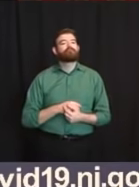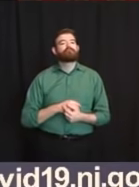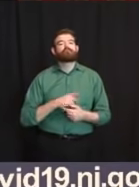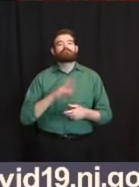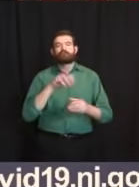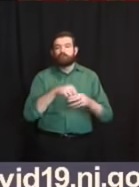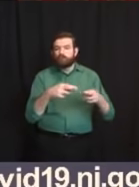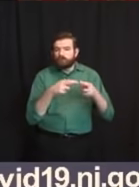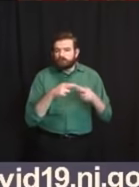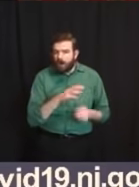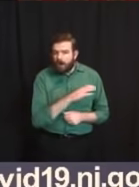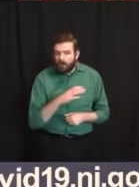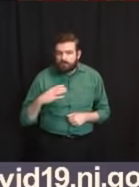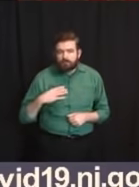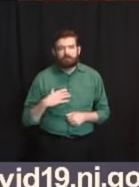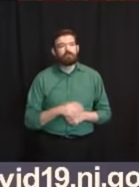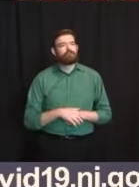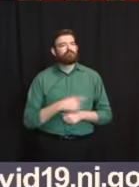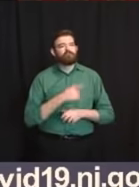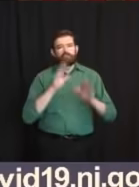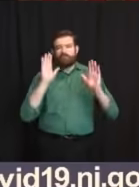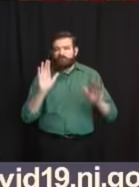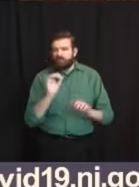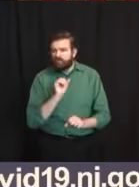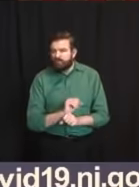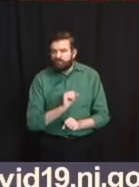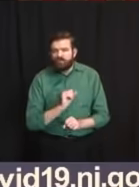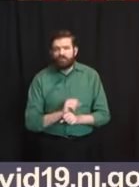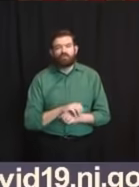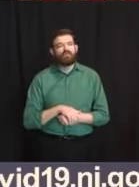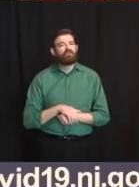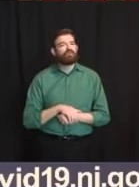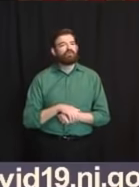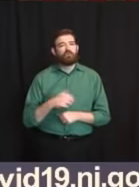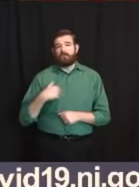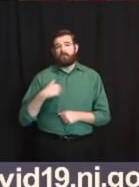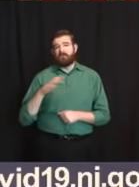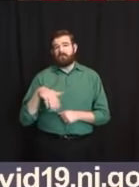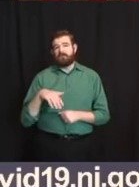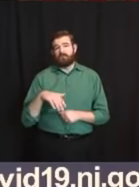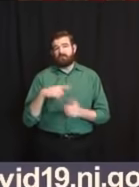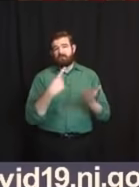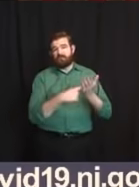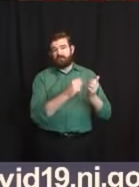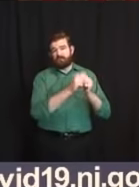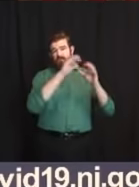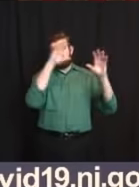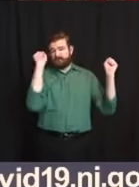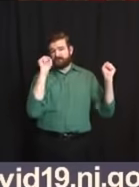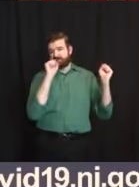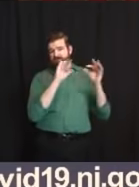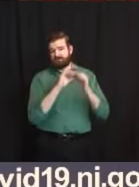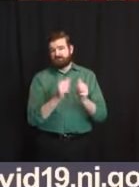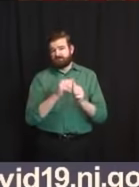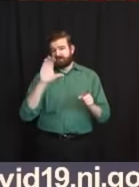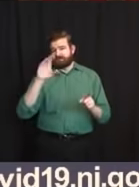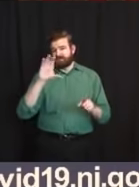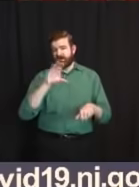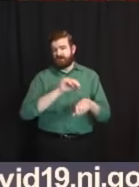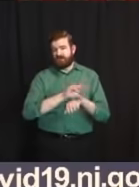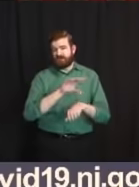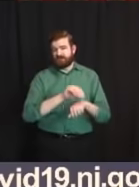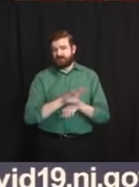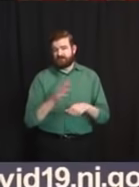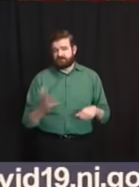does extraordinary work. I've not spoken to the president about CDC guidance, but I know Judy spoke with Dr. Birx the other day, and maybe you've got some color there.